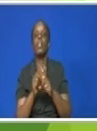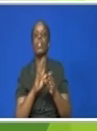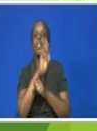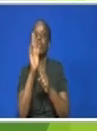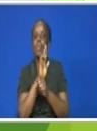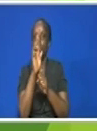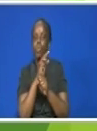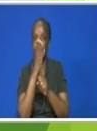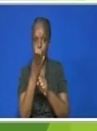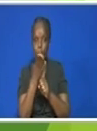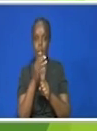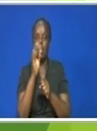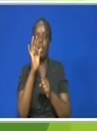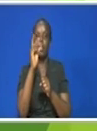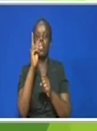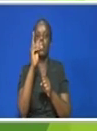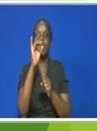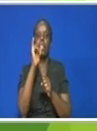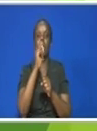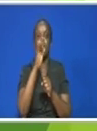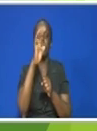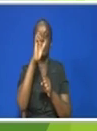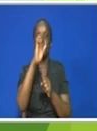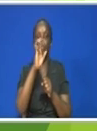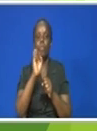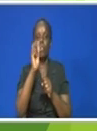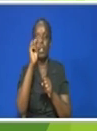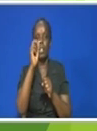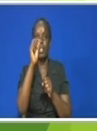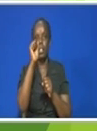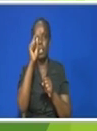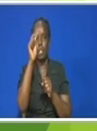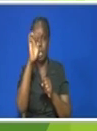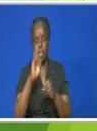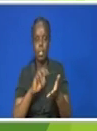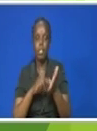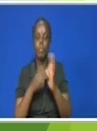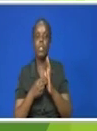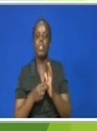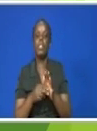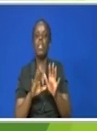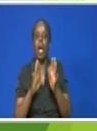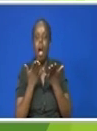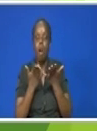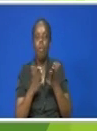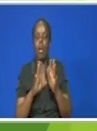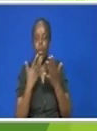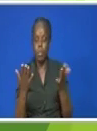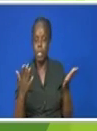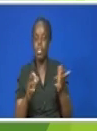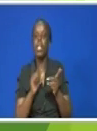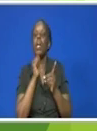used is differentiate. Now, to differentiate means to show how the items are